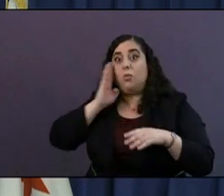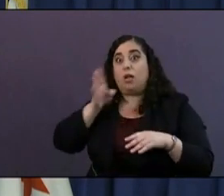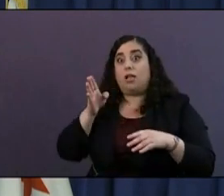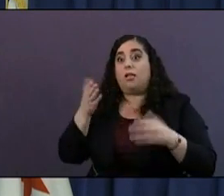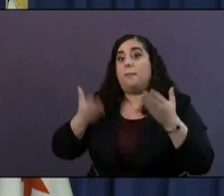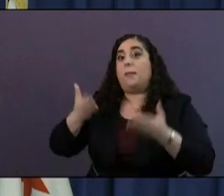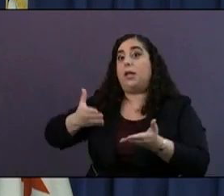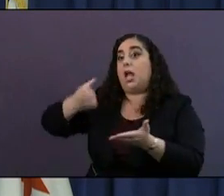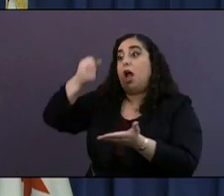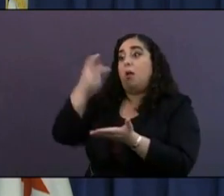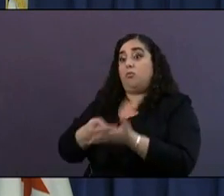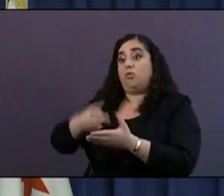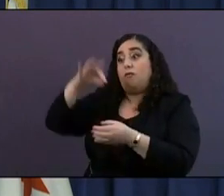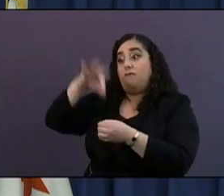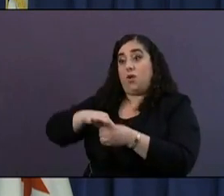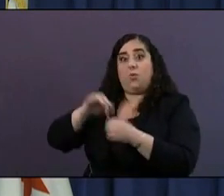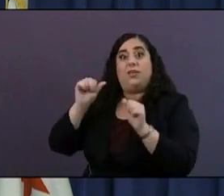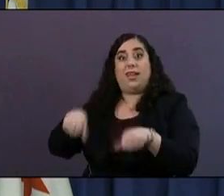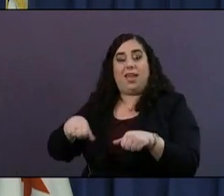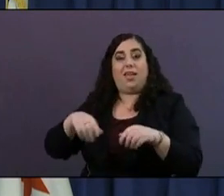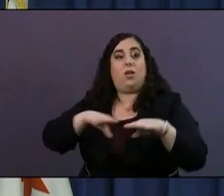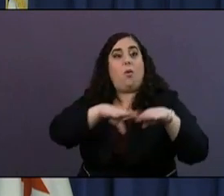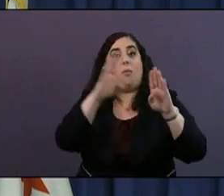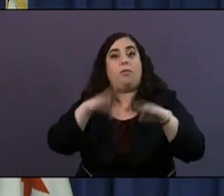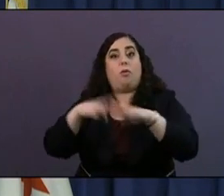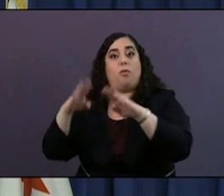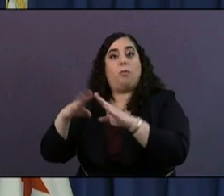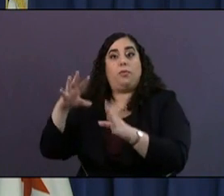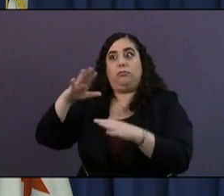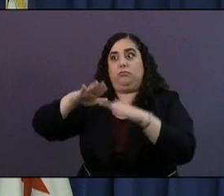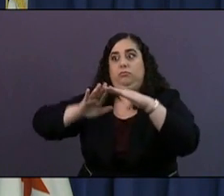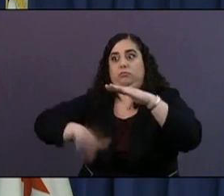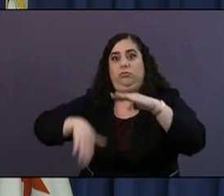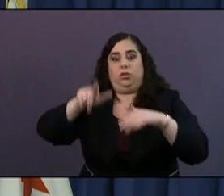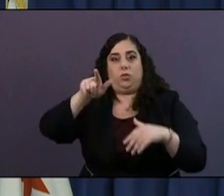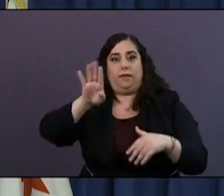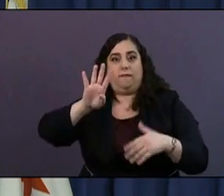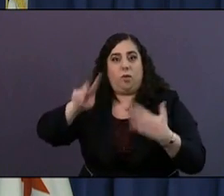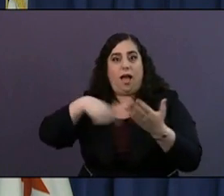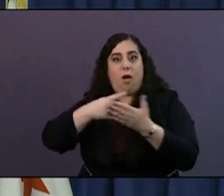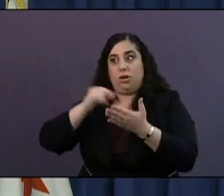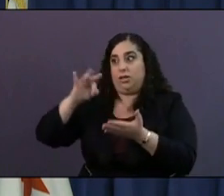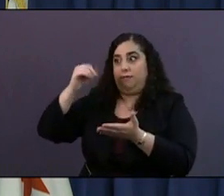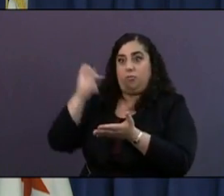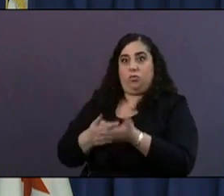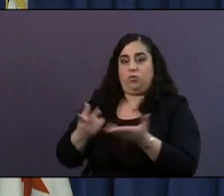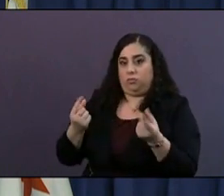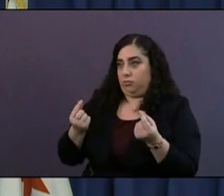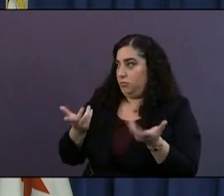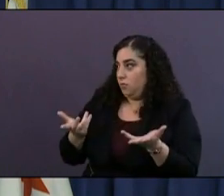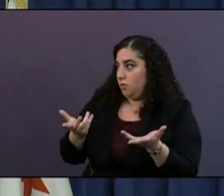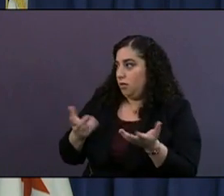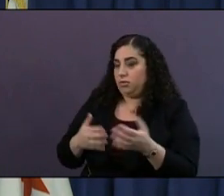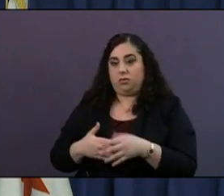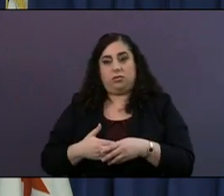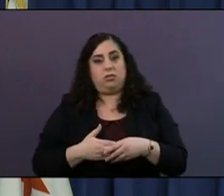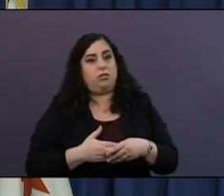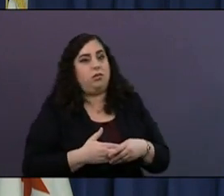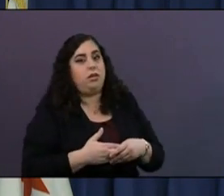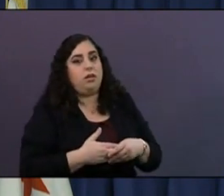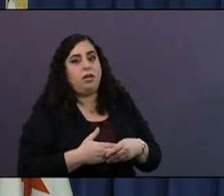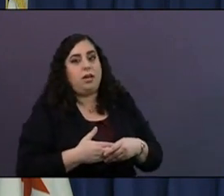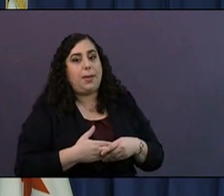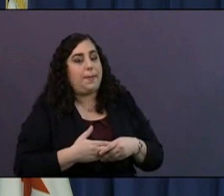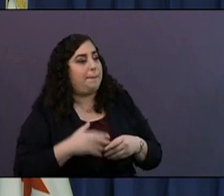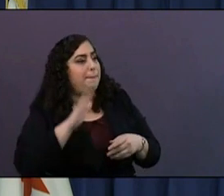approved within just 24 hours. I know she mentioned that was a possibility. If we could hear some more on that. I don't know if Supervisor Jacobs is still